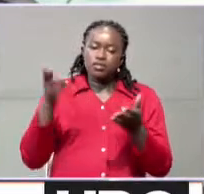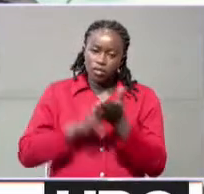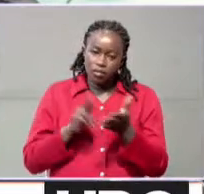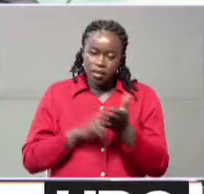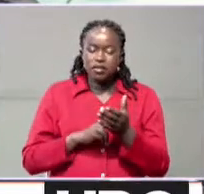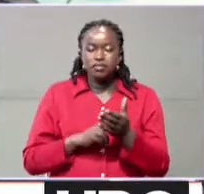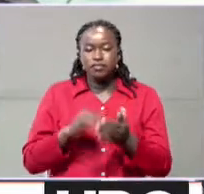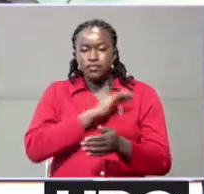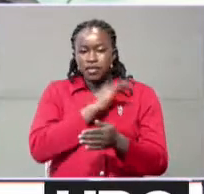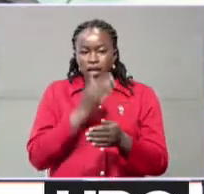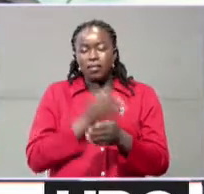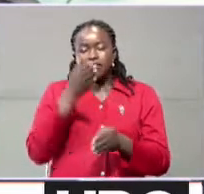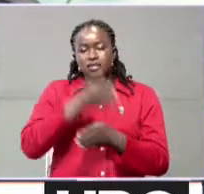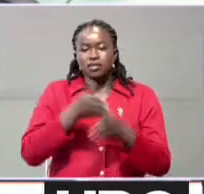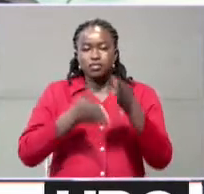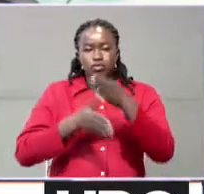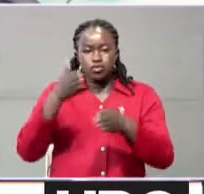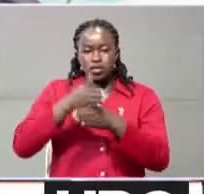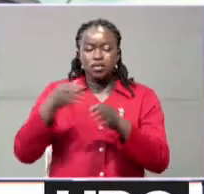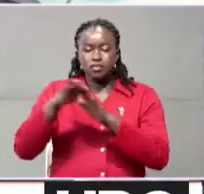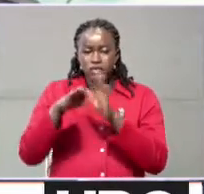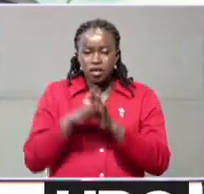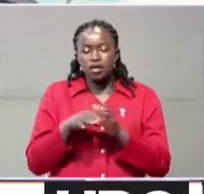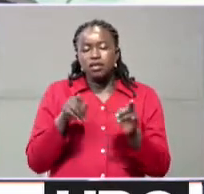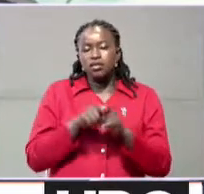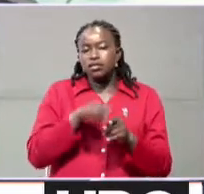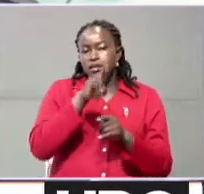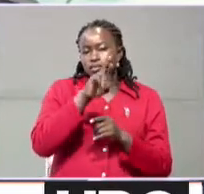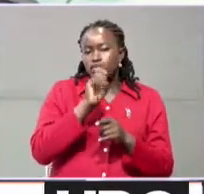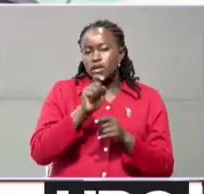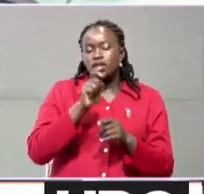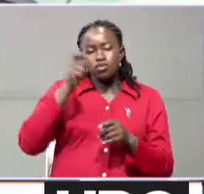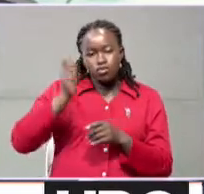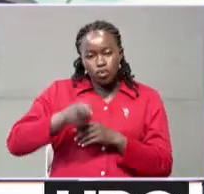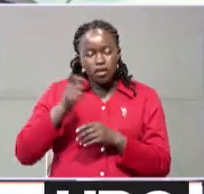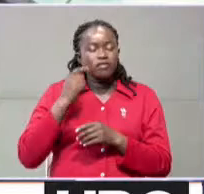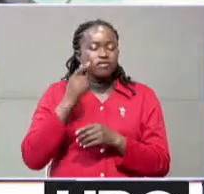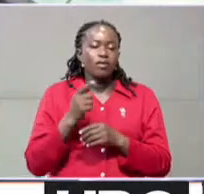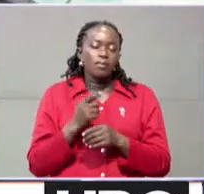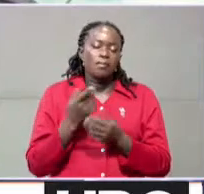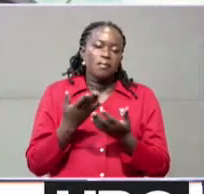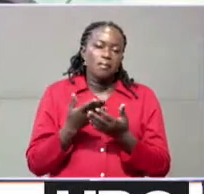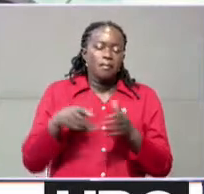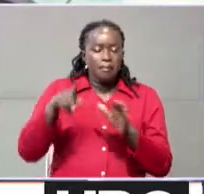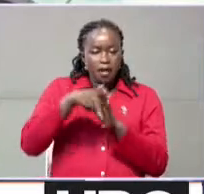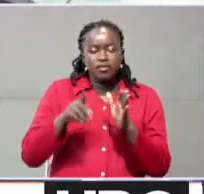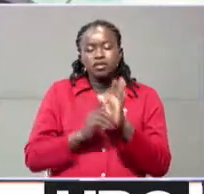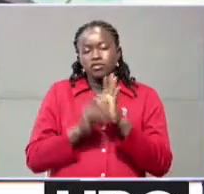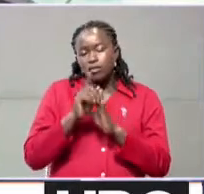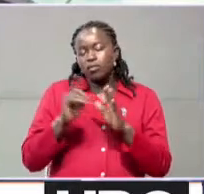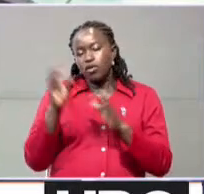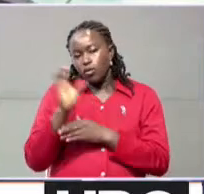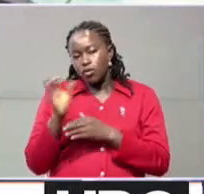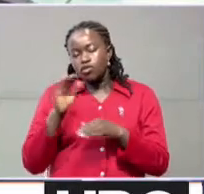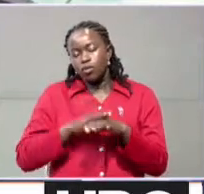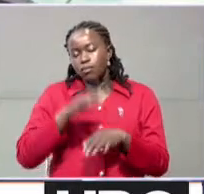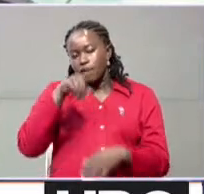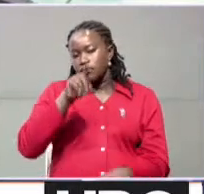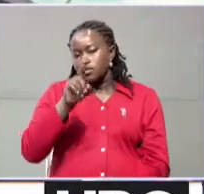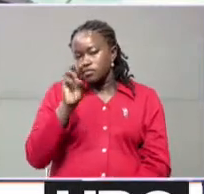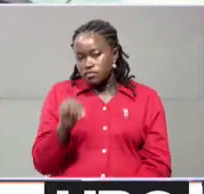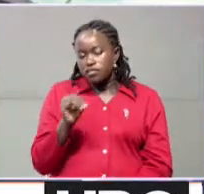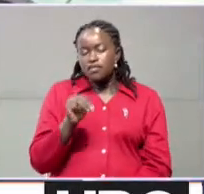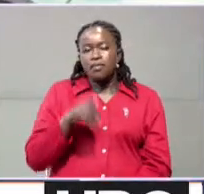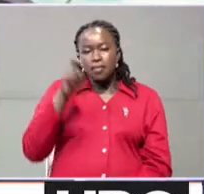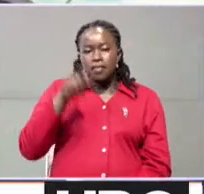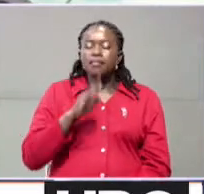capacity building program and the returning for the policy chiefs and paris development committees on the paris development model